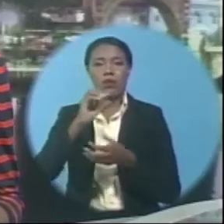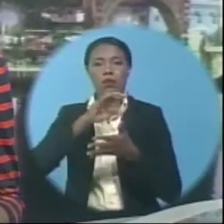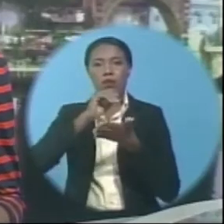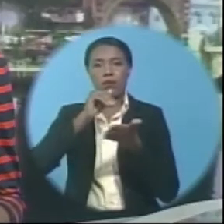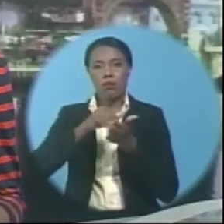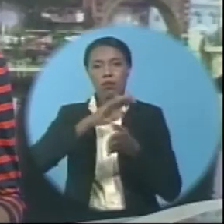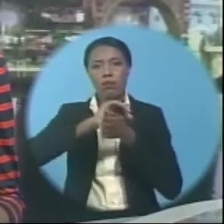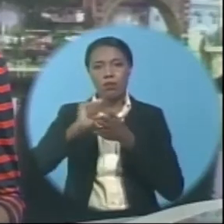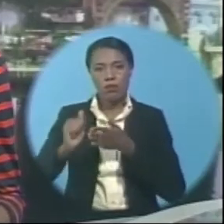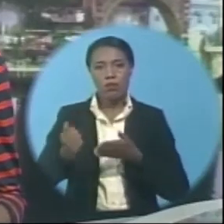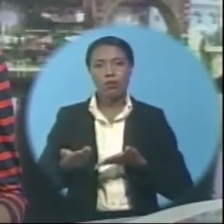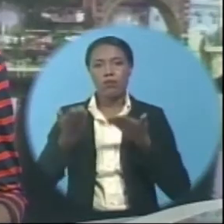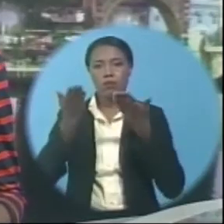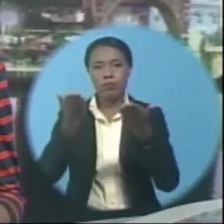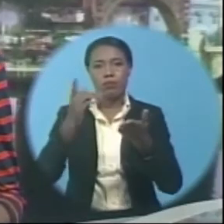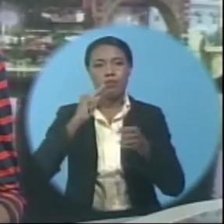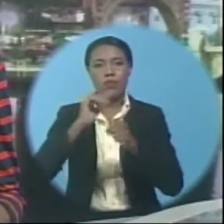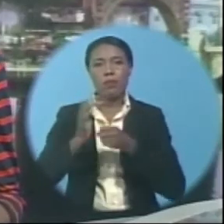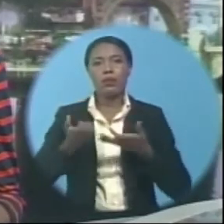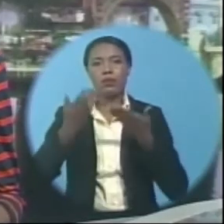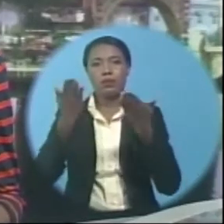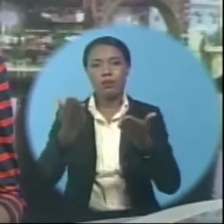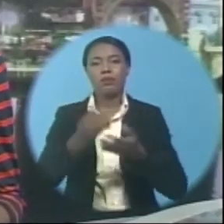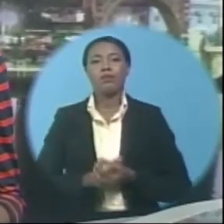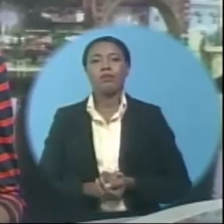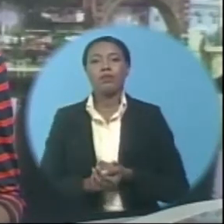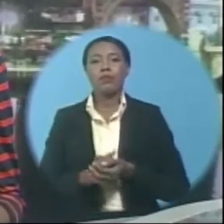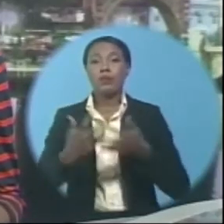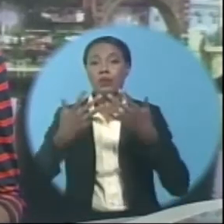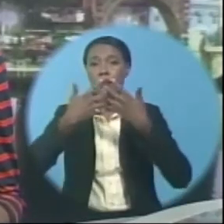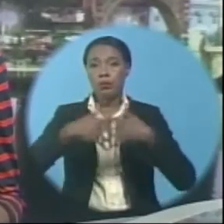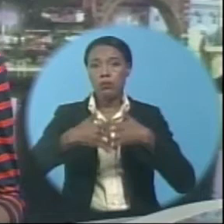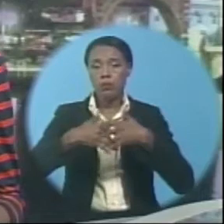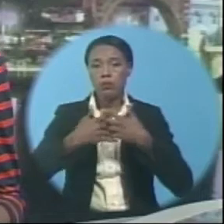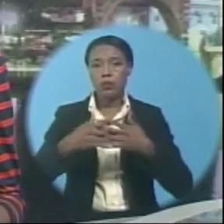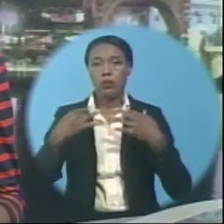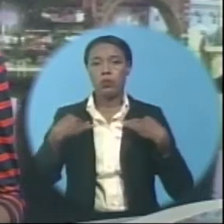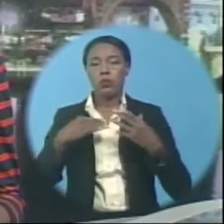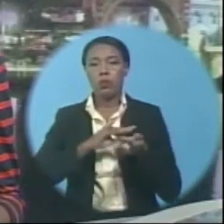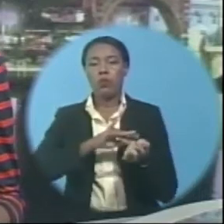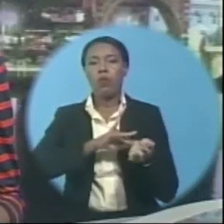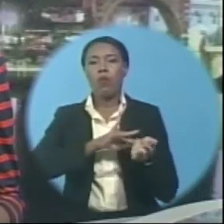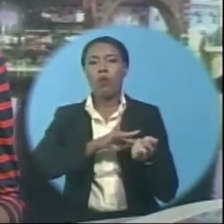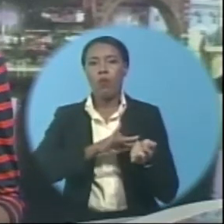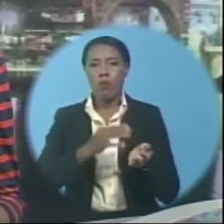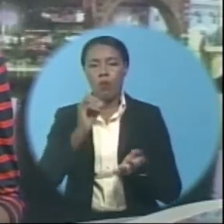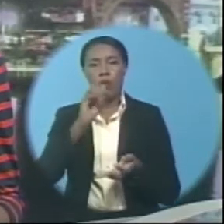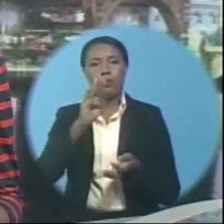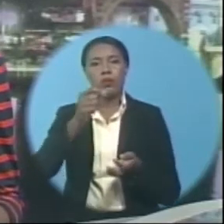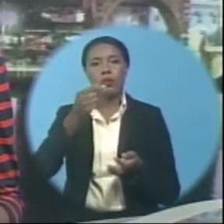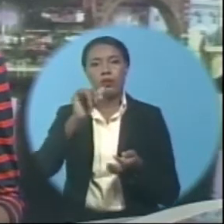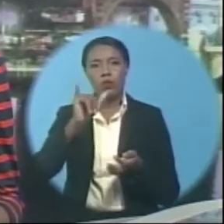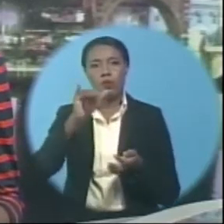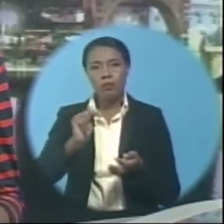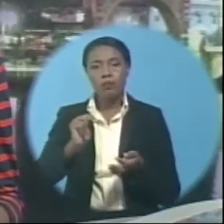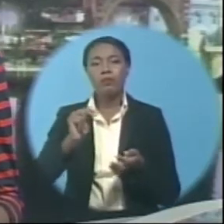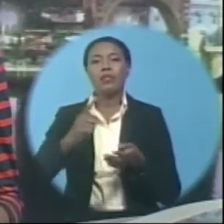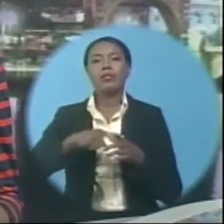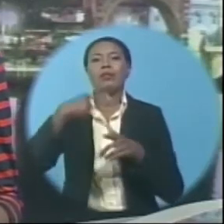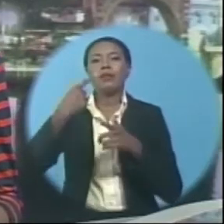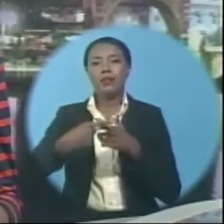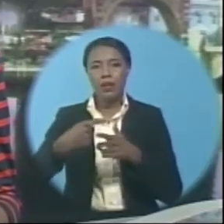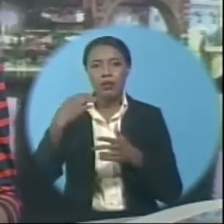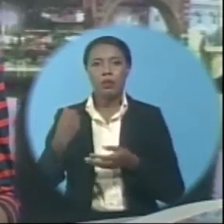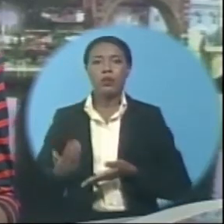$168,000 to the facility. Vital sign monitors and equipment for its OB/GYN department are next on the list for the